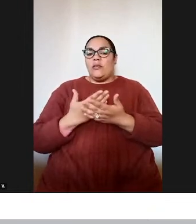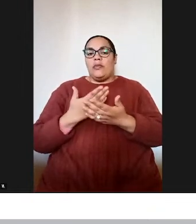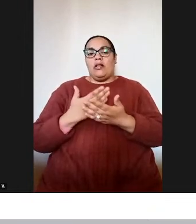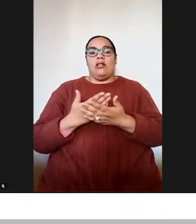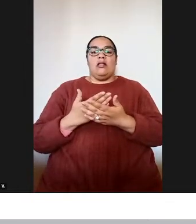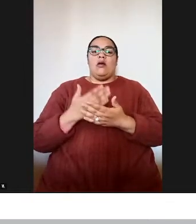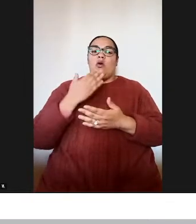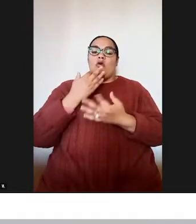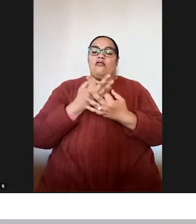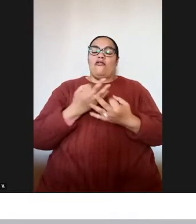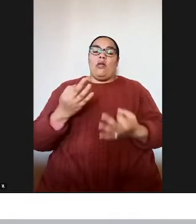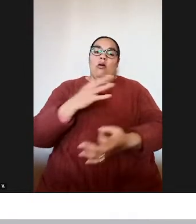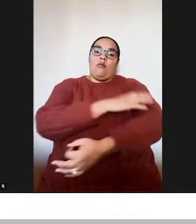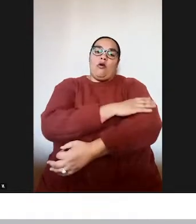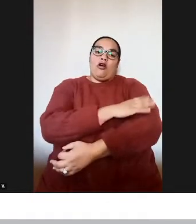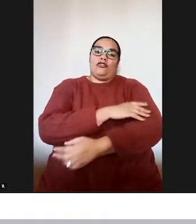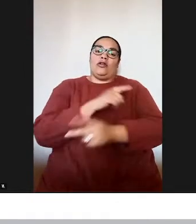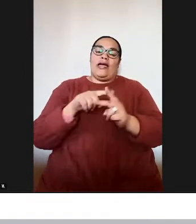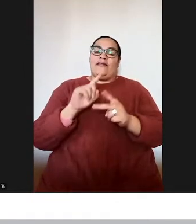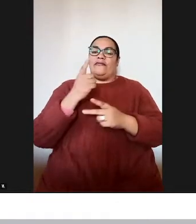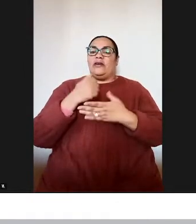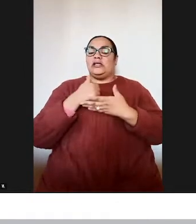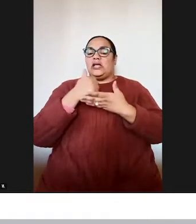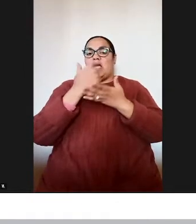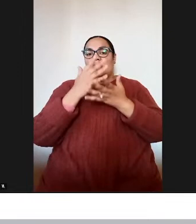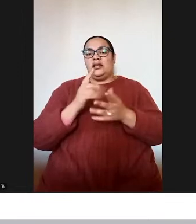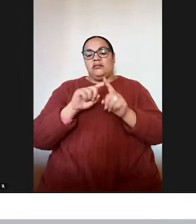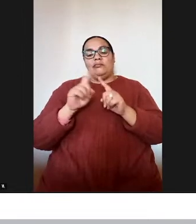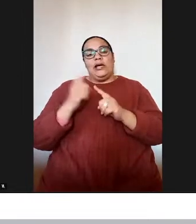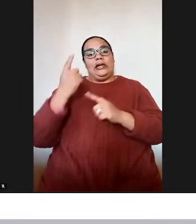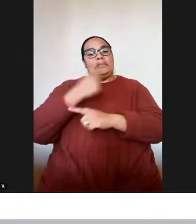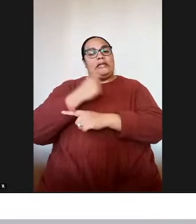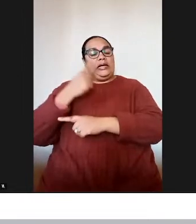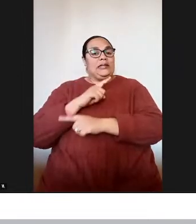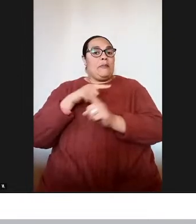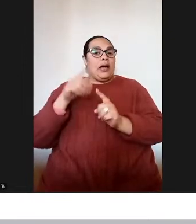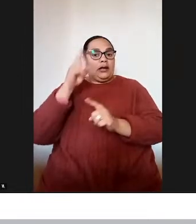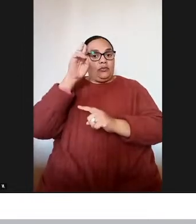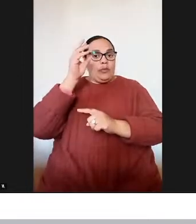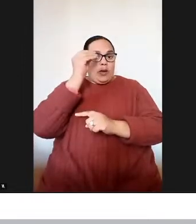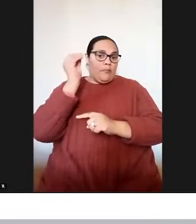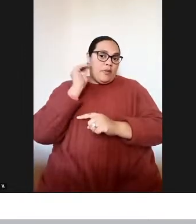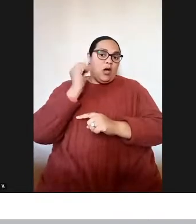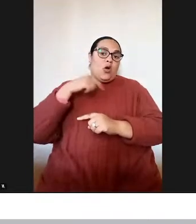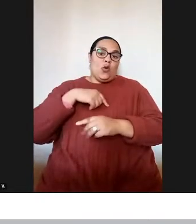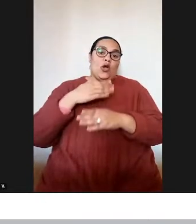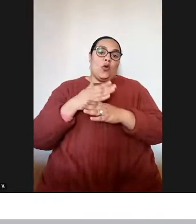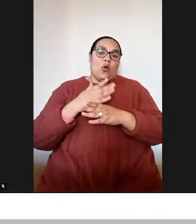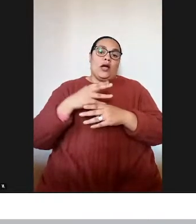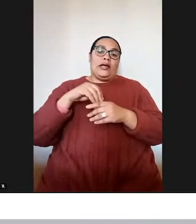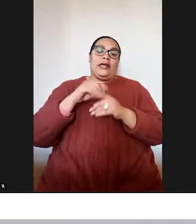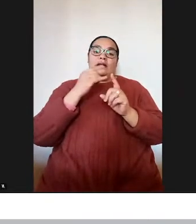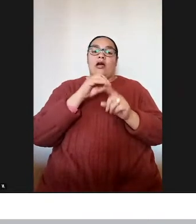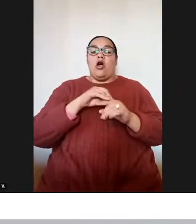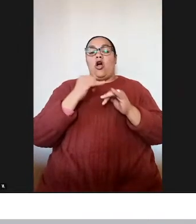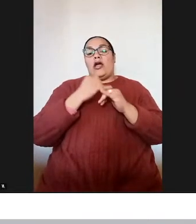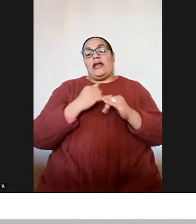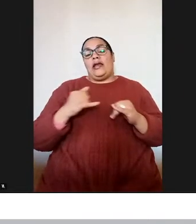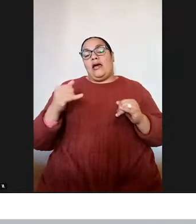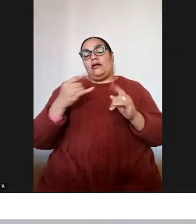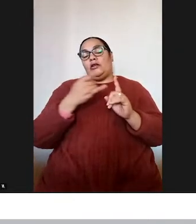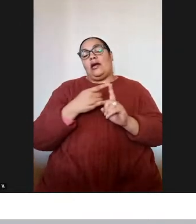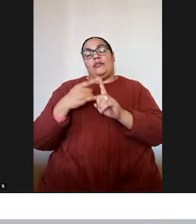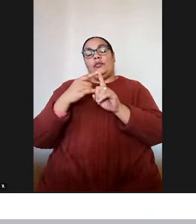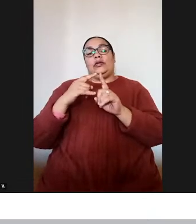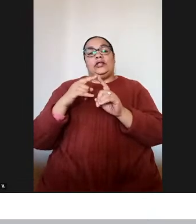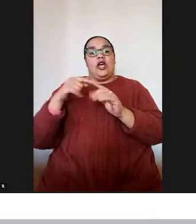floor marshals and or first aiders on the various days, bearing in mind that we are working within a hybrid context, is something that